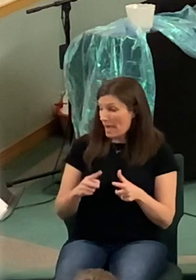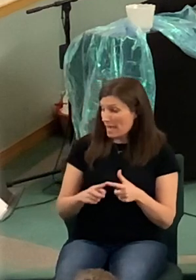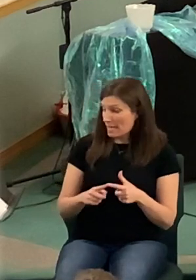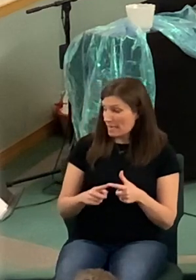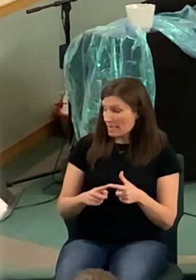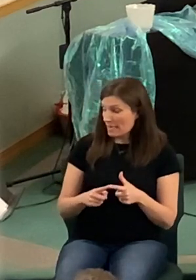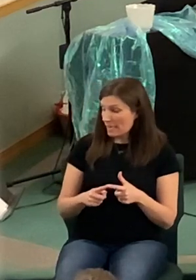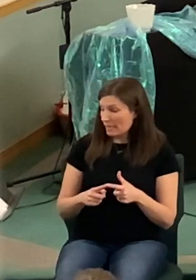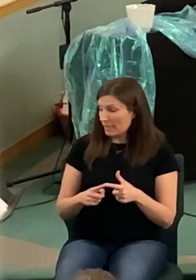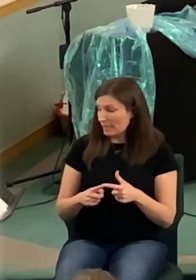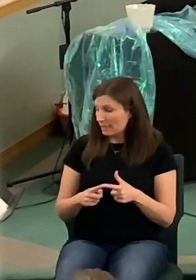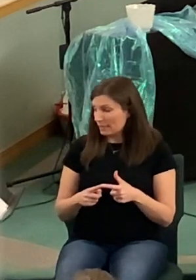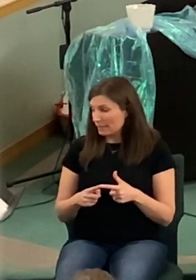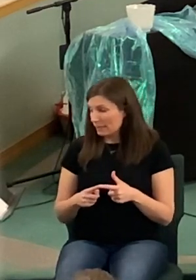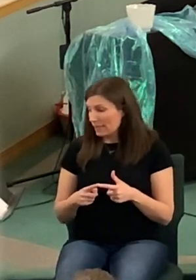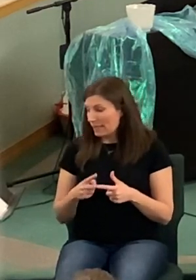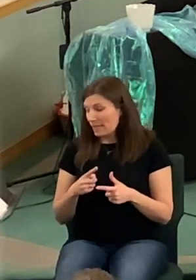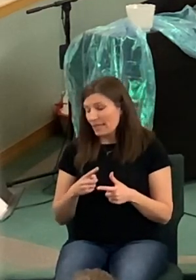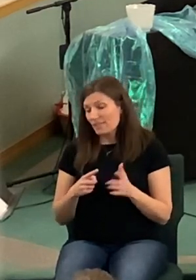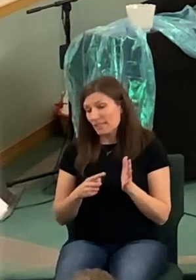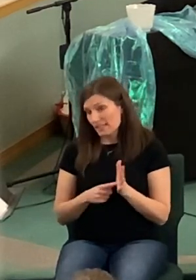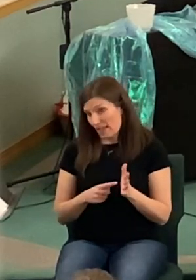of that command.